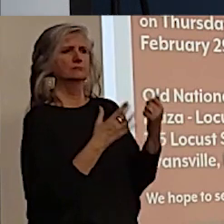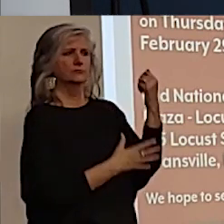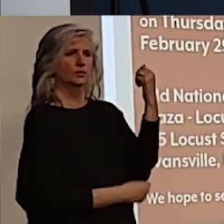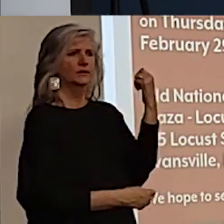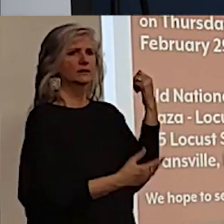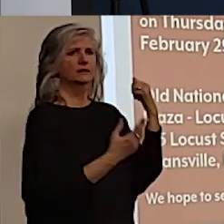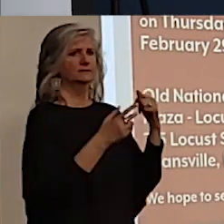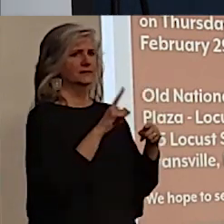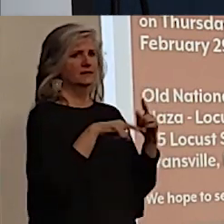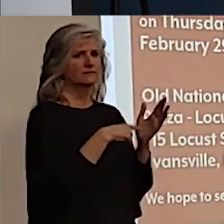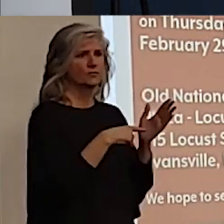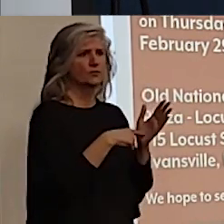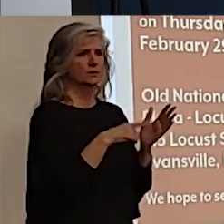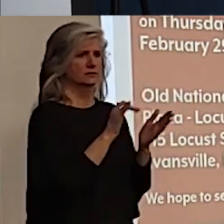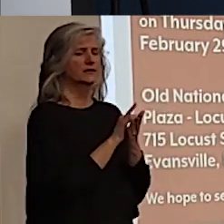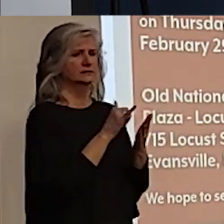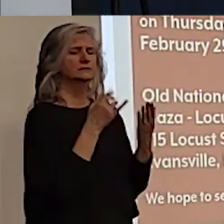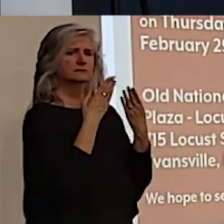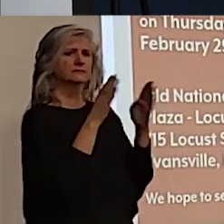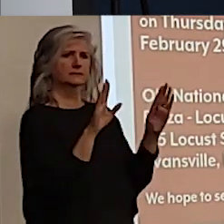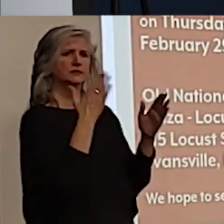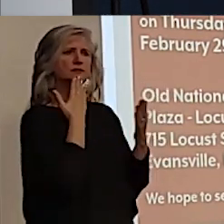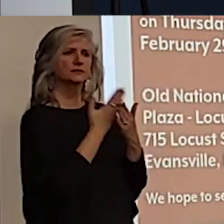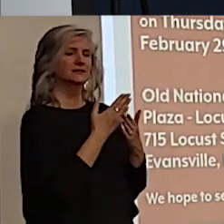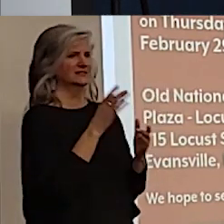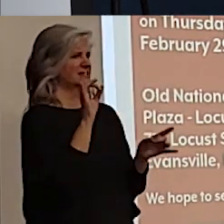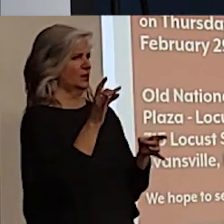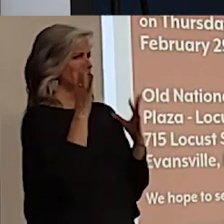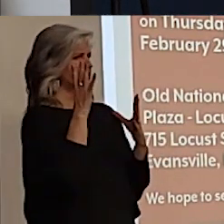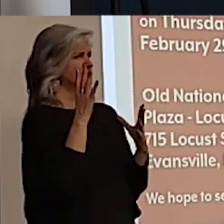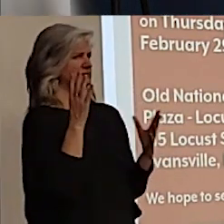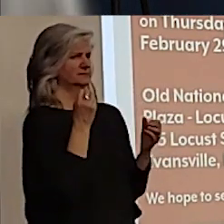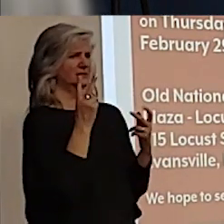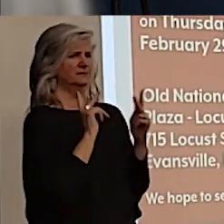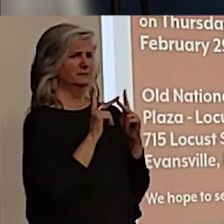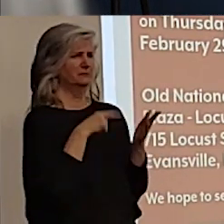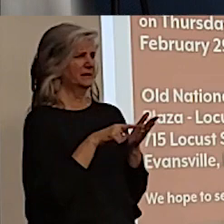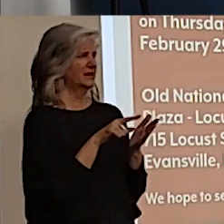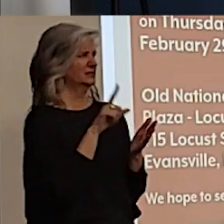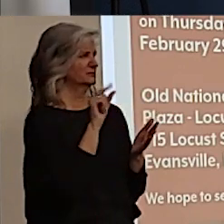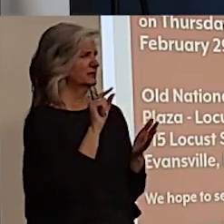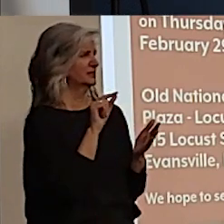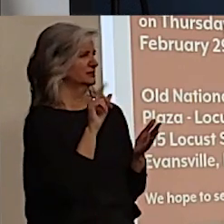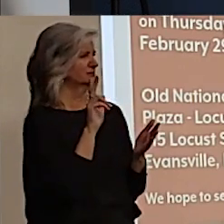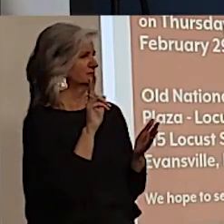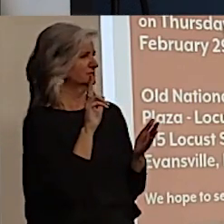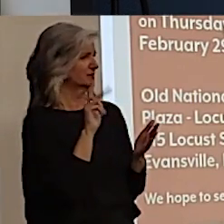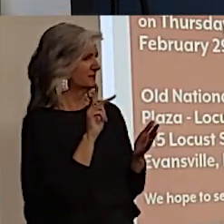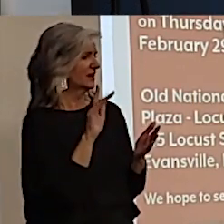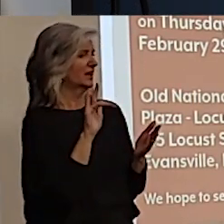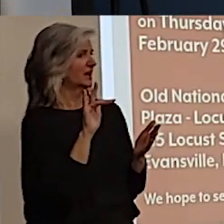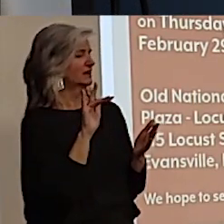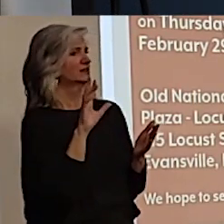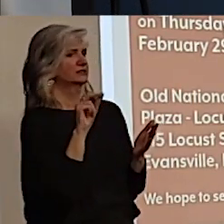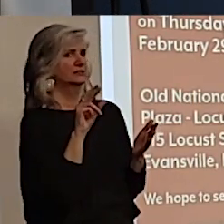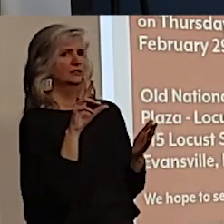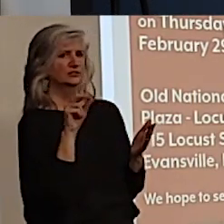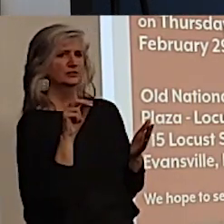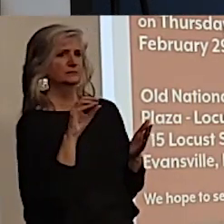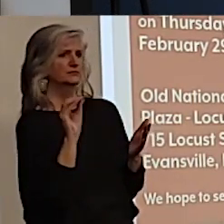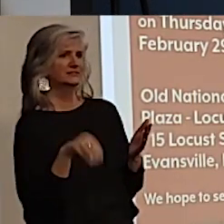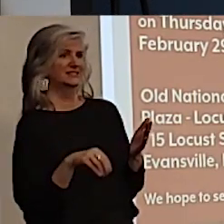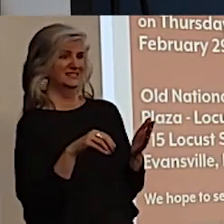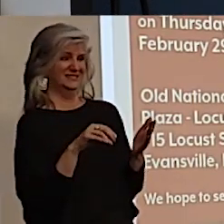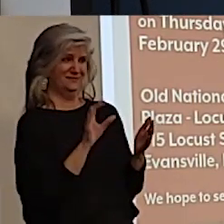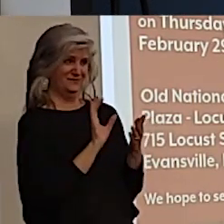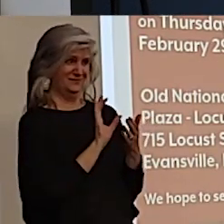bill. That's a public good. It's outrageous that many folks are paying 20, 25, 30, 35%, if not more, of their